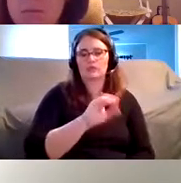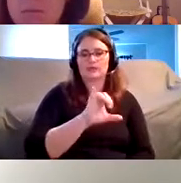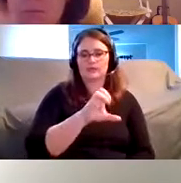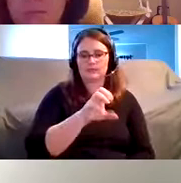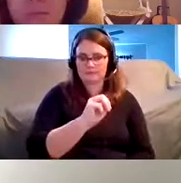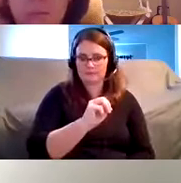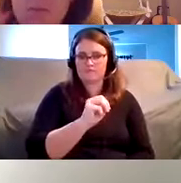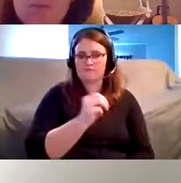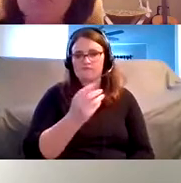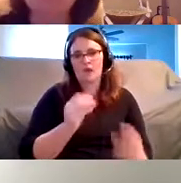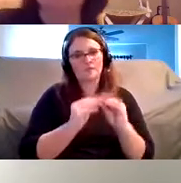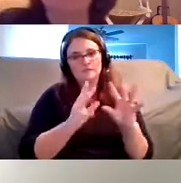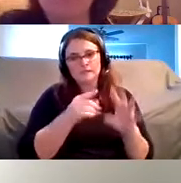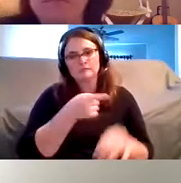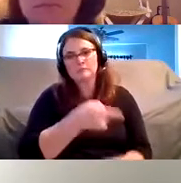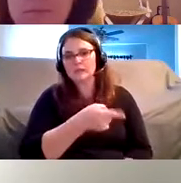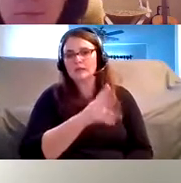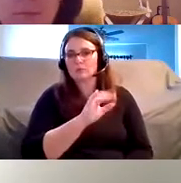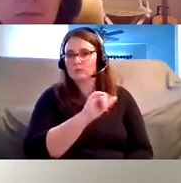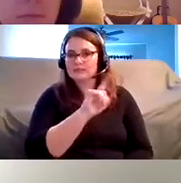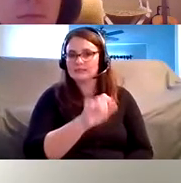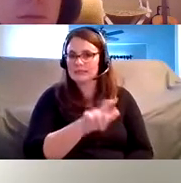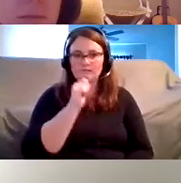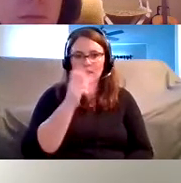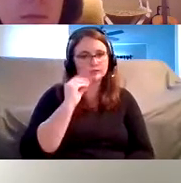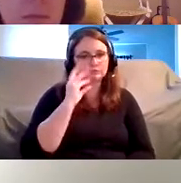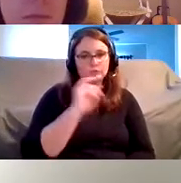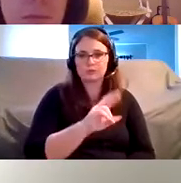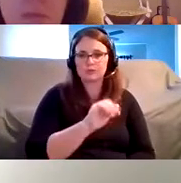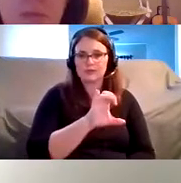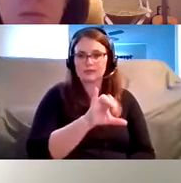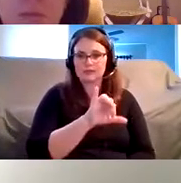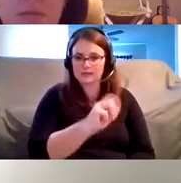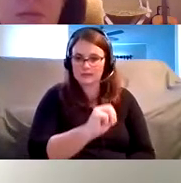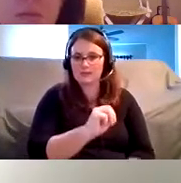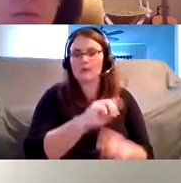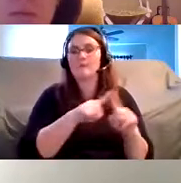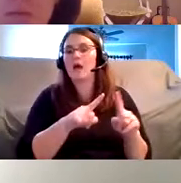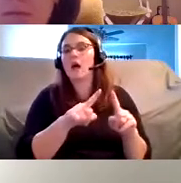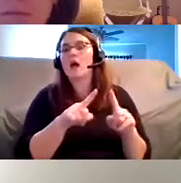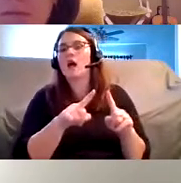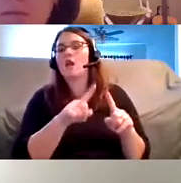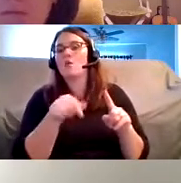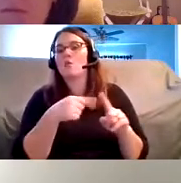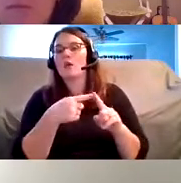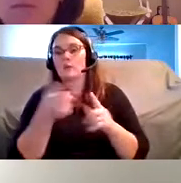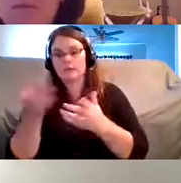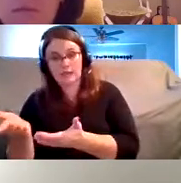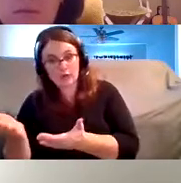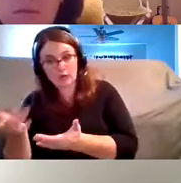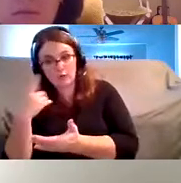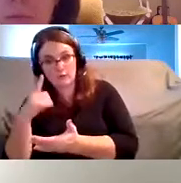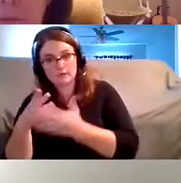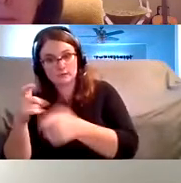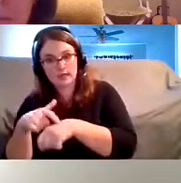I never experienced racism, but I started after leaving here, when I went back, noticing interactions